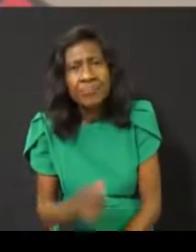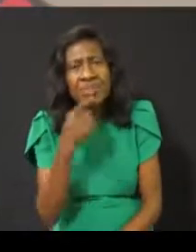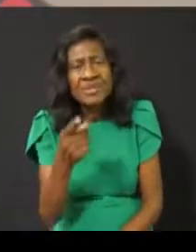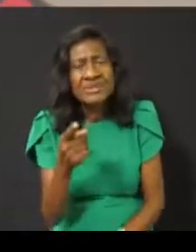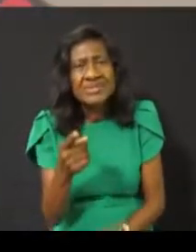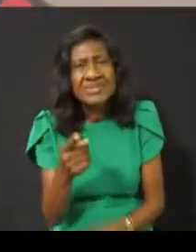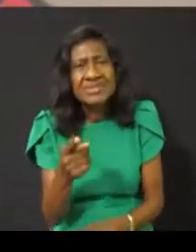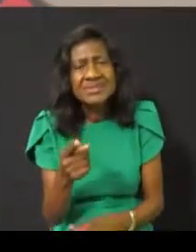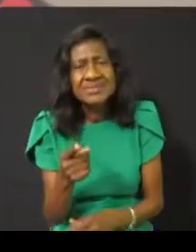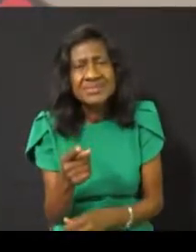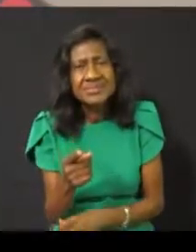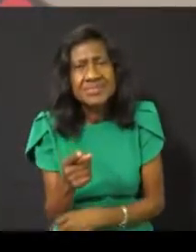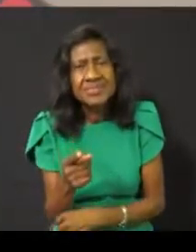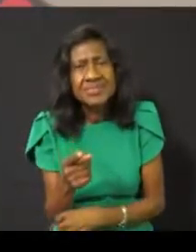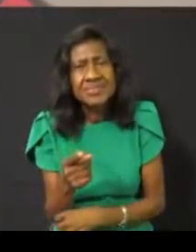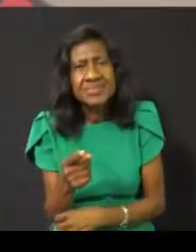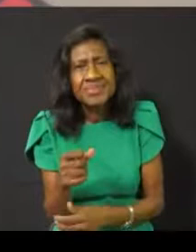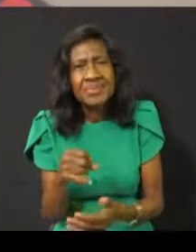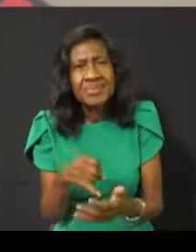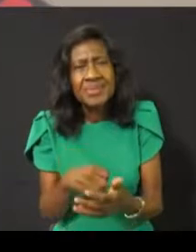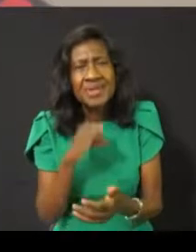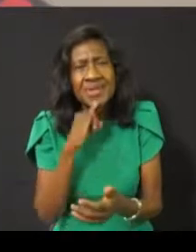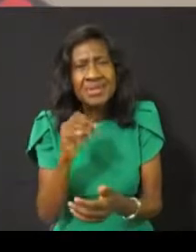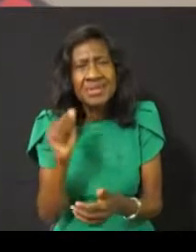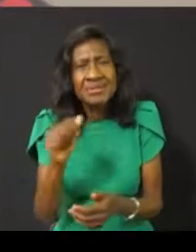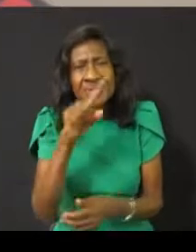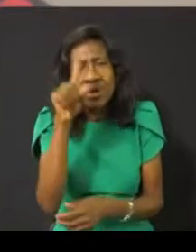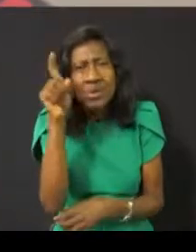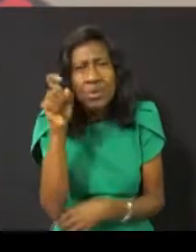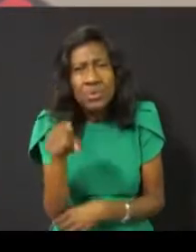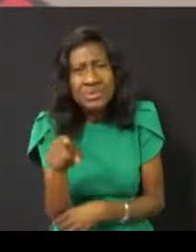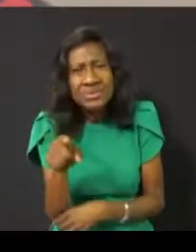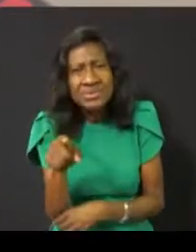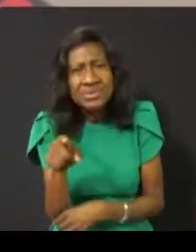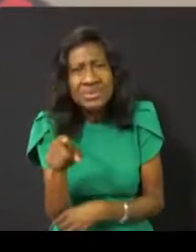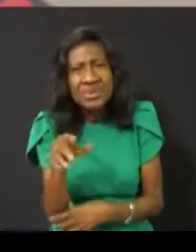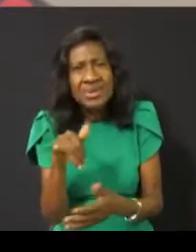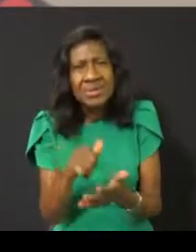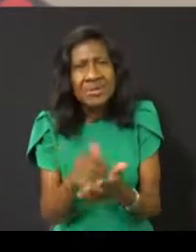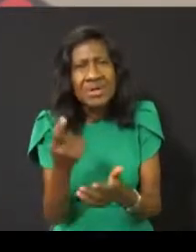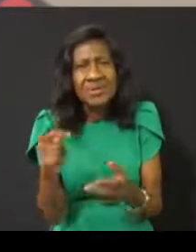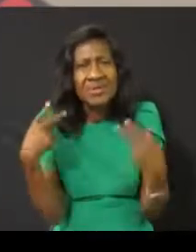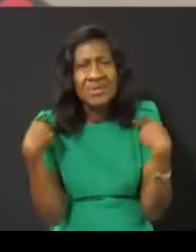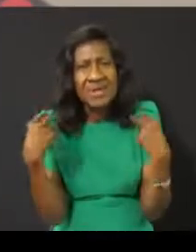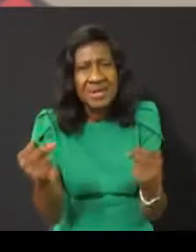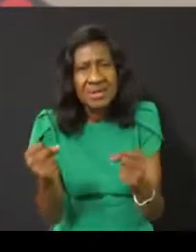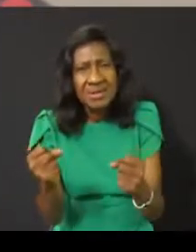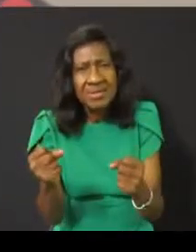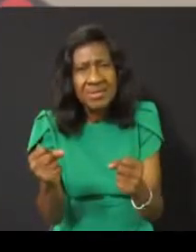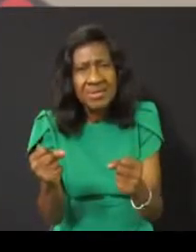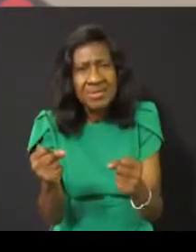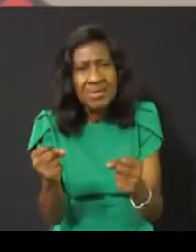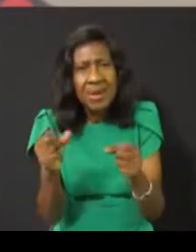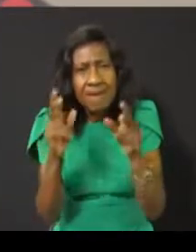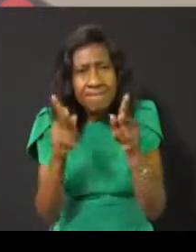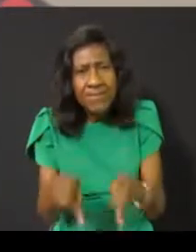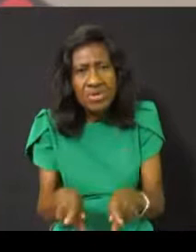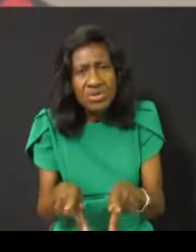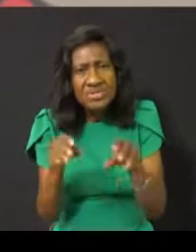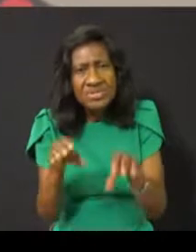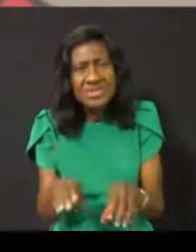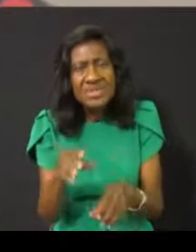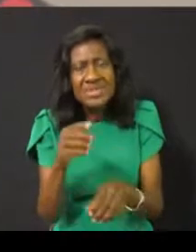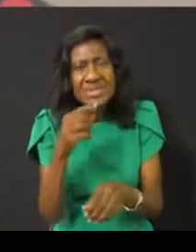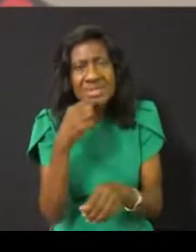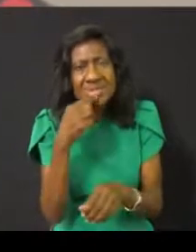obviously it is a question that the health authorities could provide input on, but it